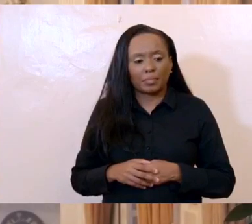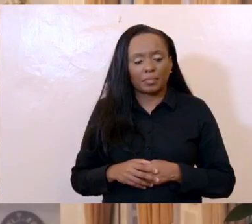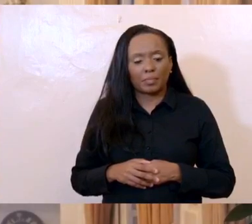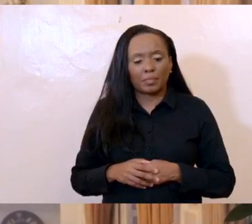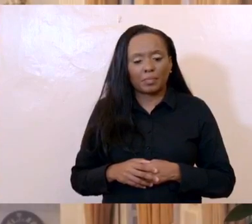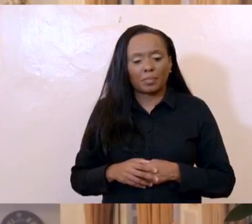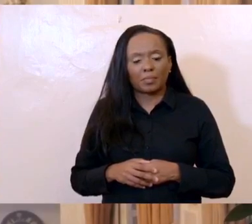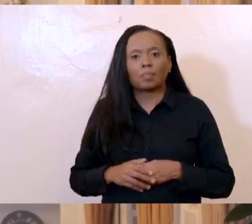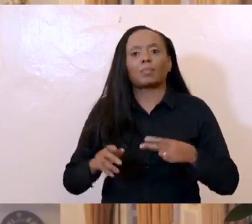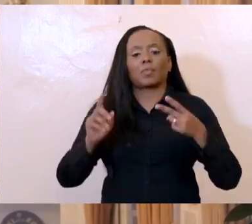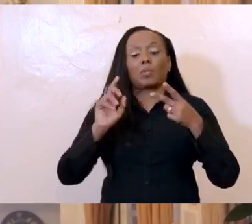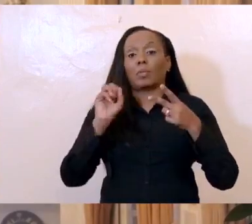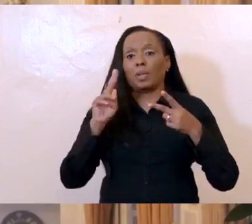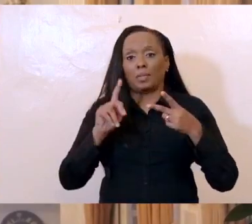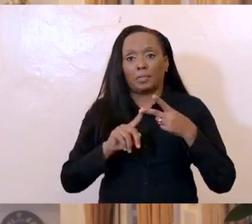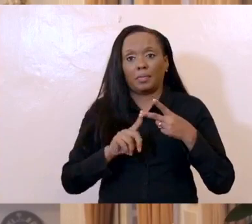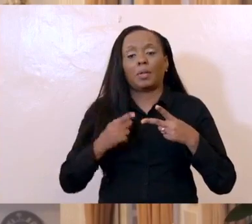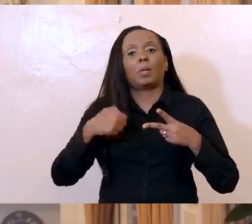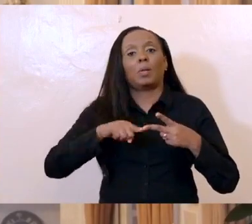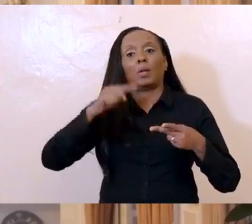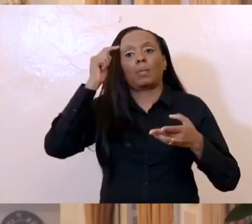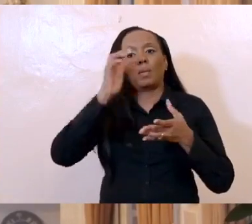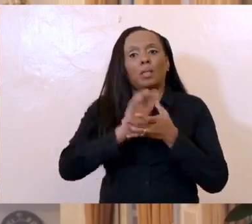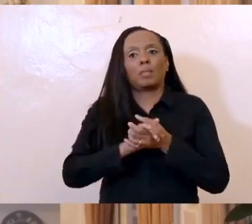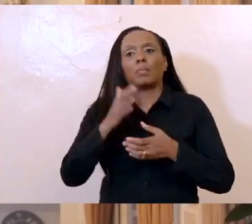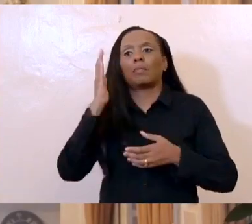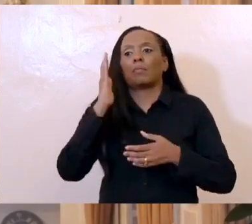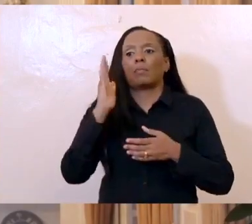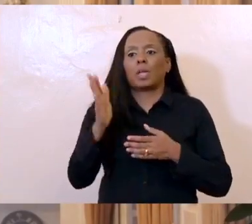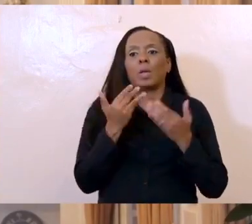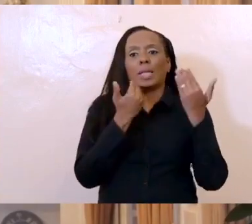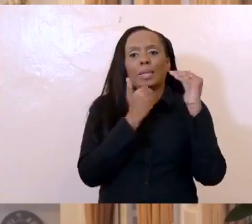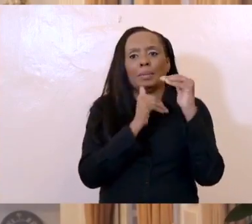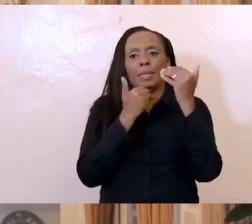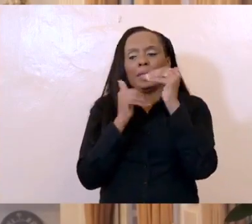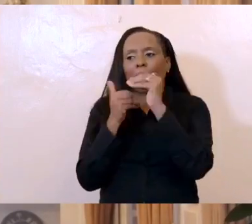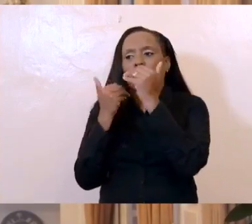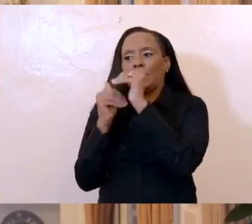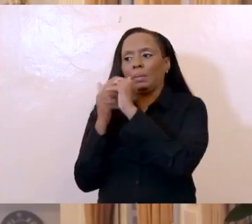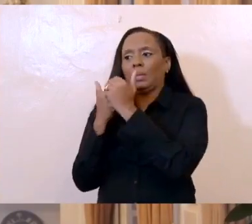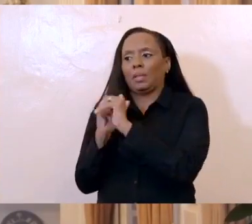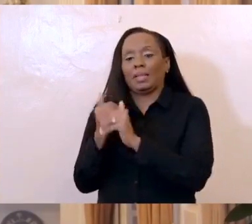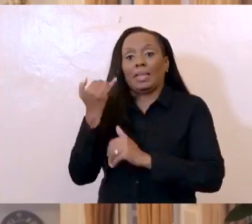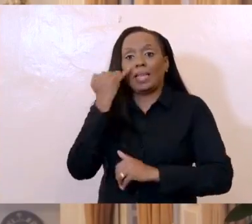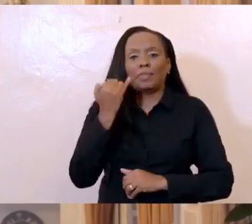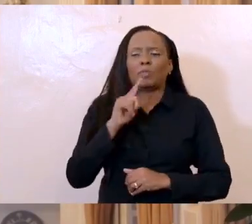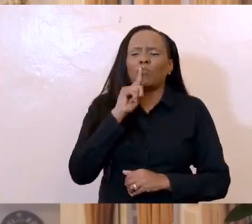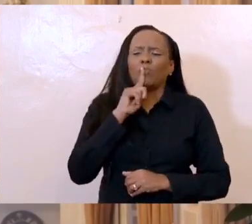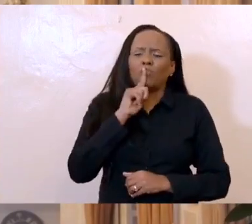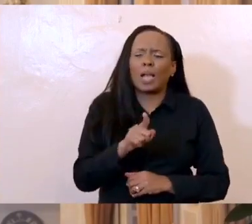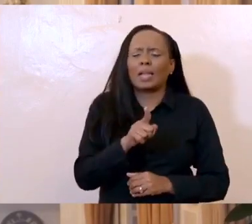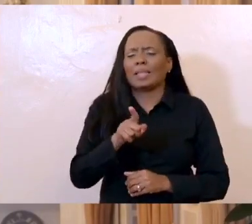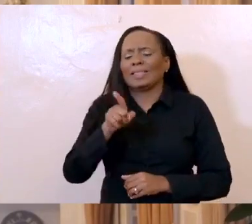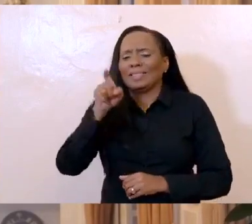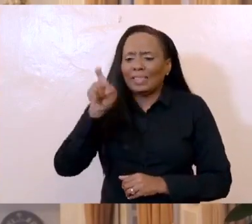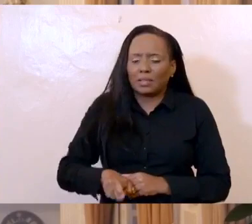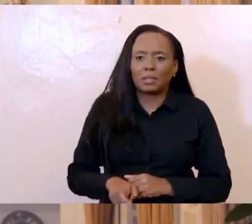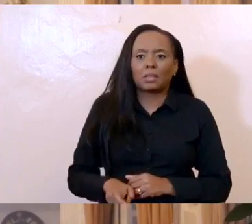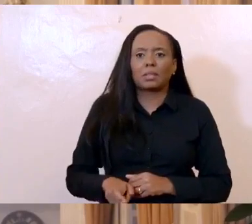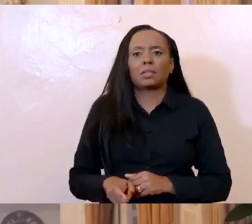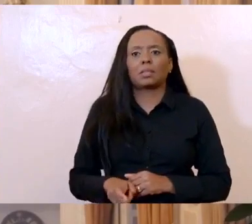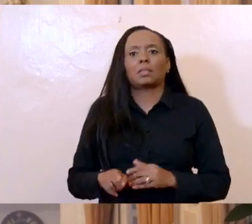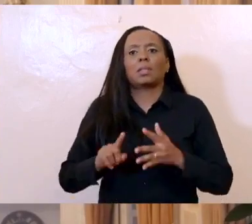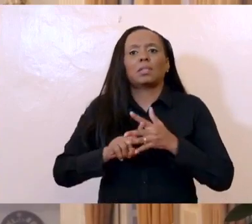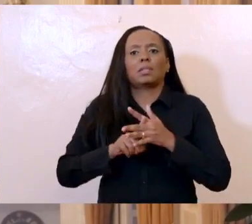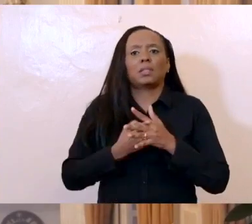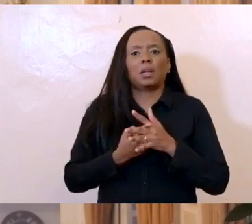tighten restrictions as required. And that process started, for example, with the curfew, which was from